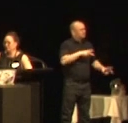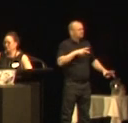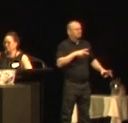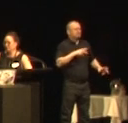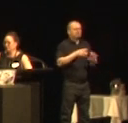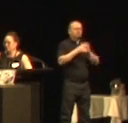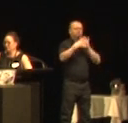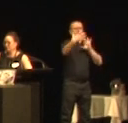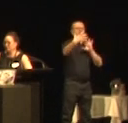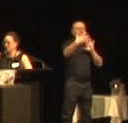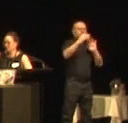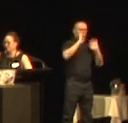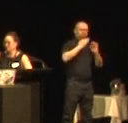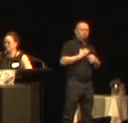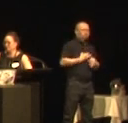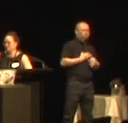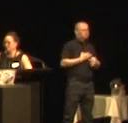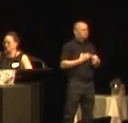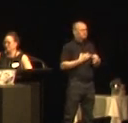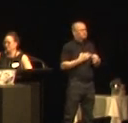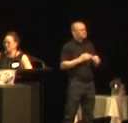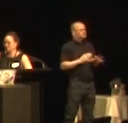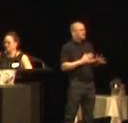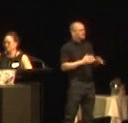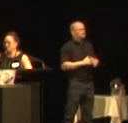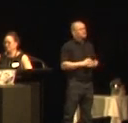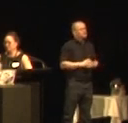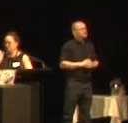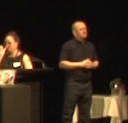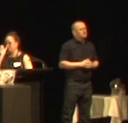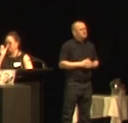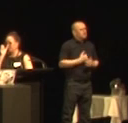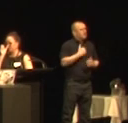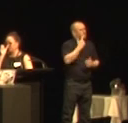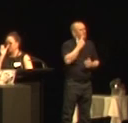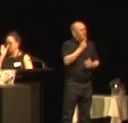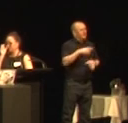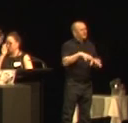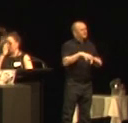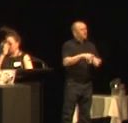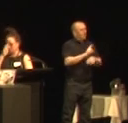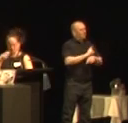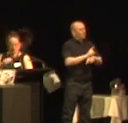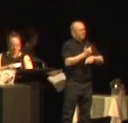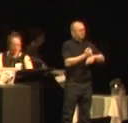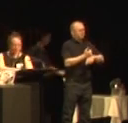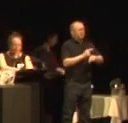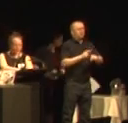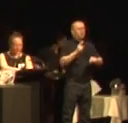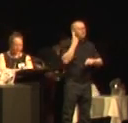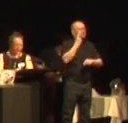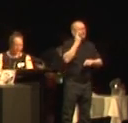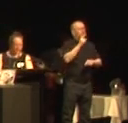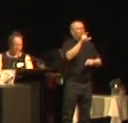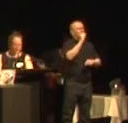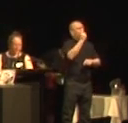it's an important thing to do. I found it to be a very important and clarifying way of talking, meeting with people at eye level. So that's why I had you do